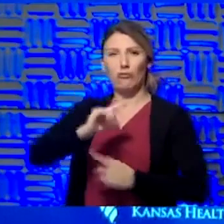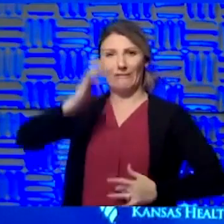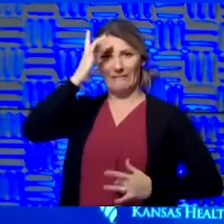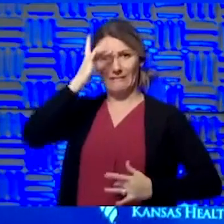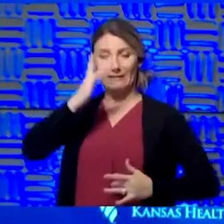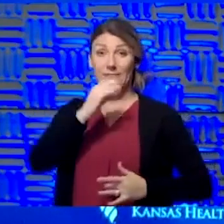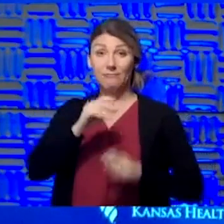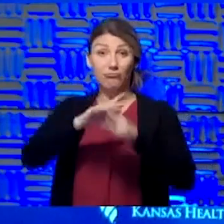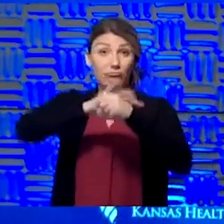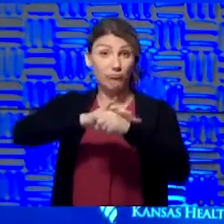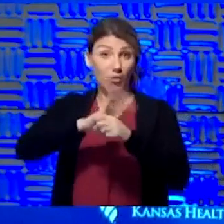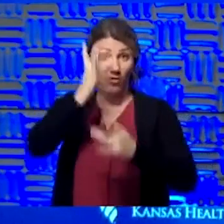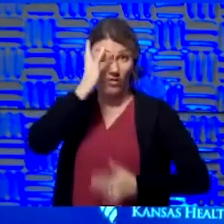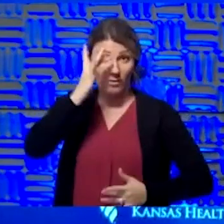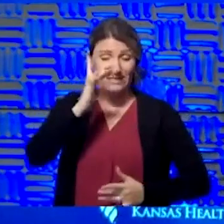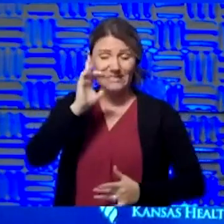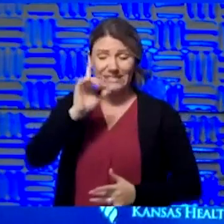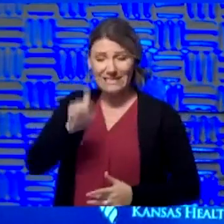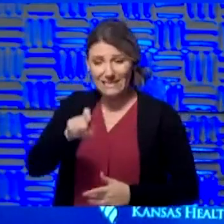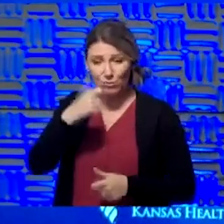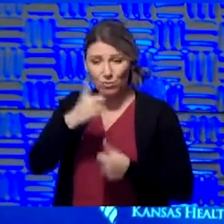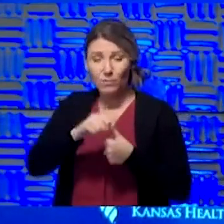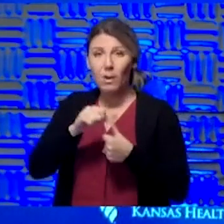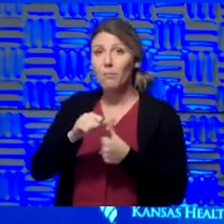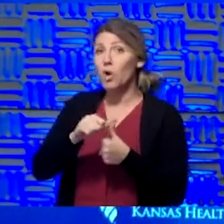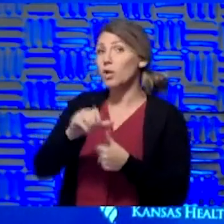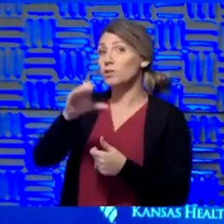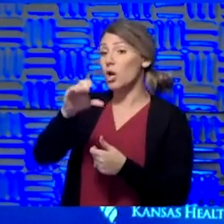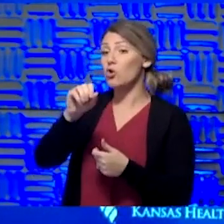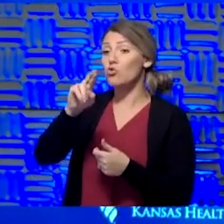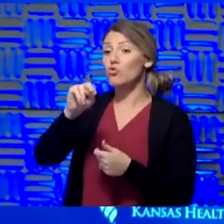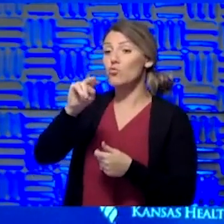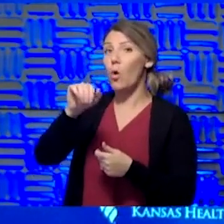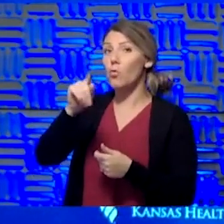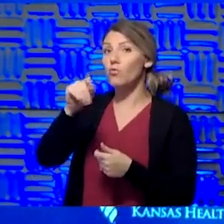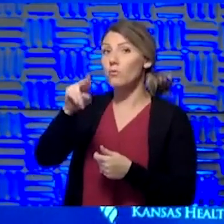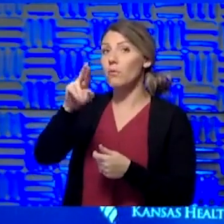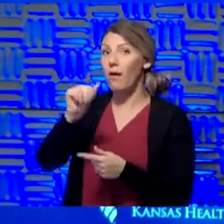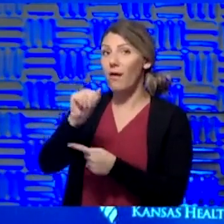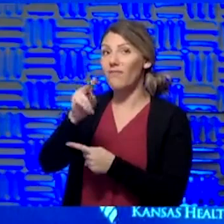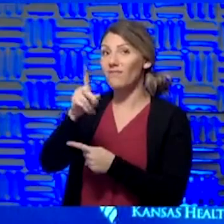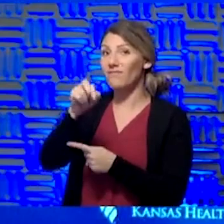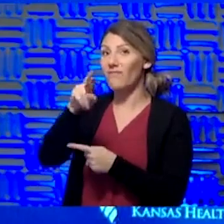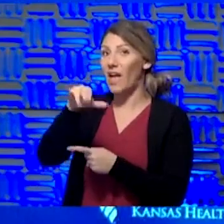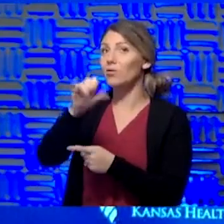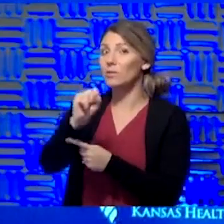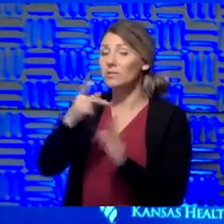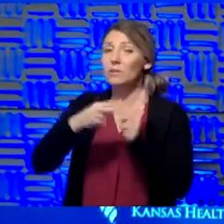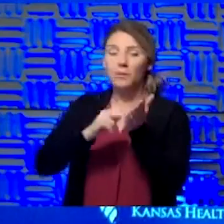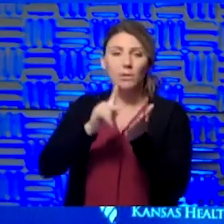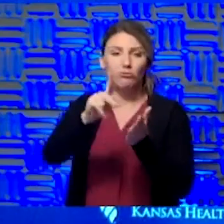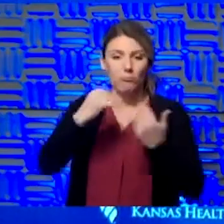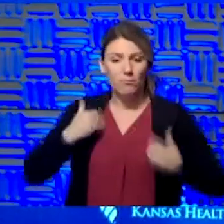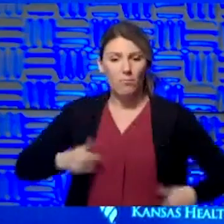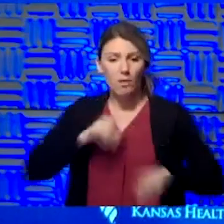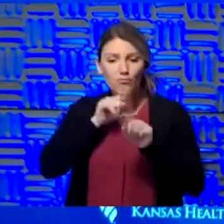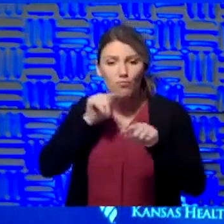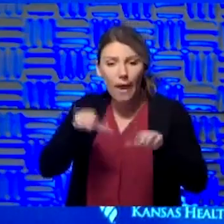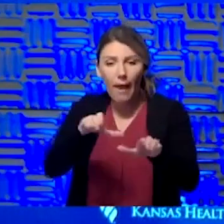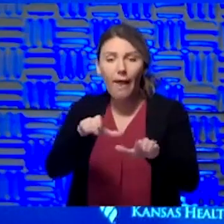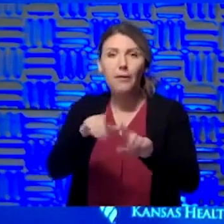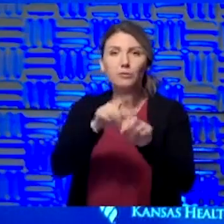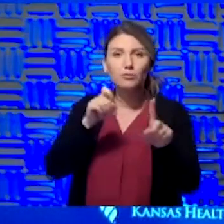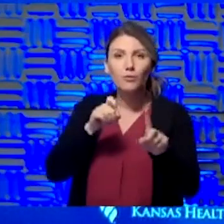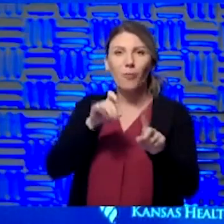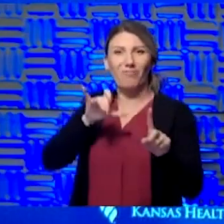in many ways, we have to remember, it's a coronavirus, and our response to it is going to act like the response to any virus. So I think our very long-winded